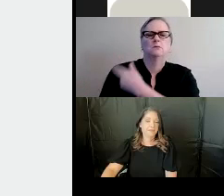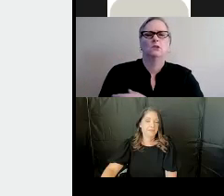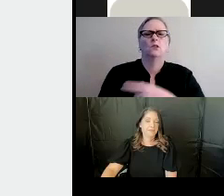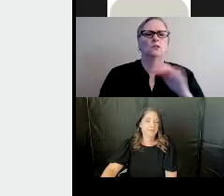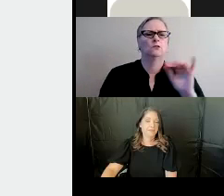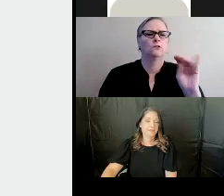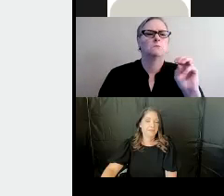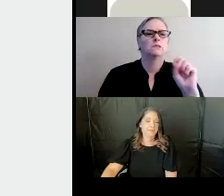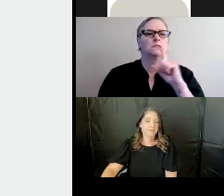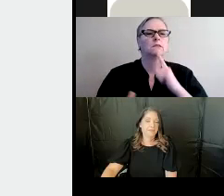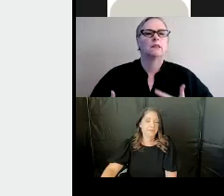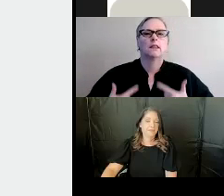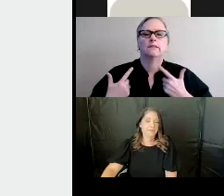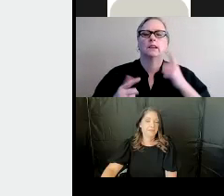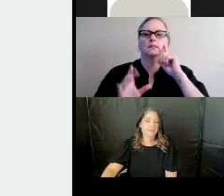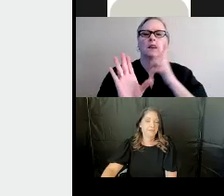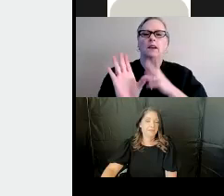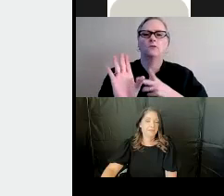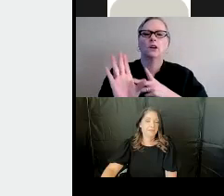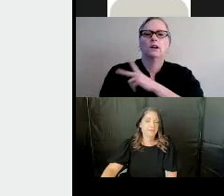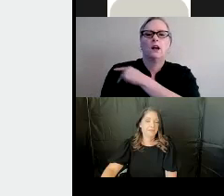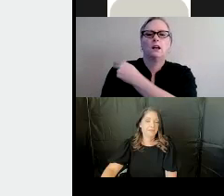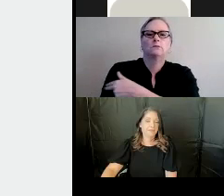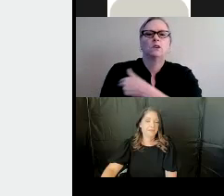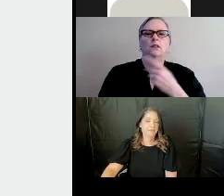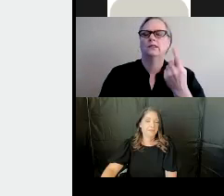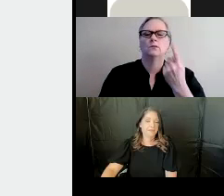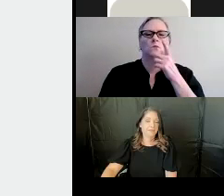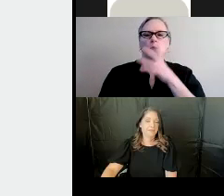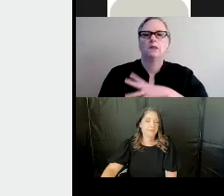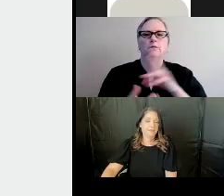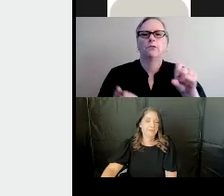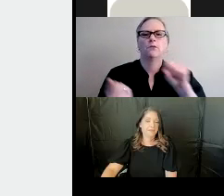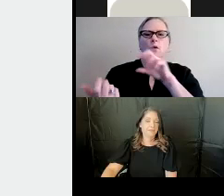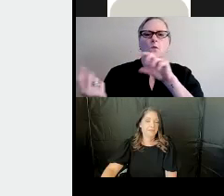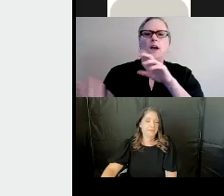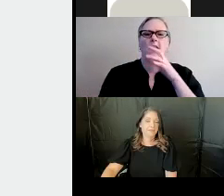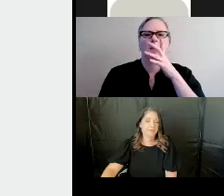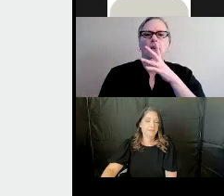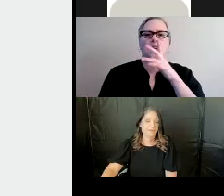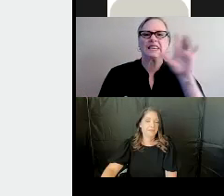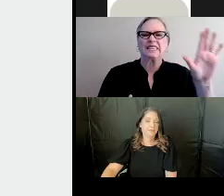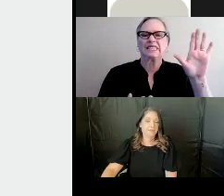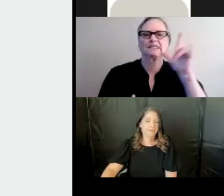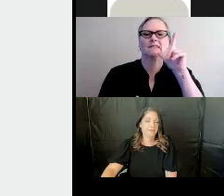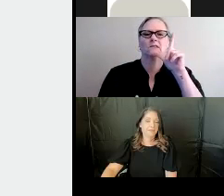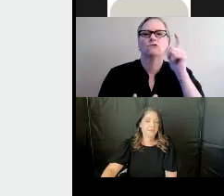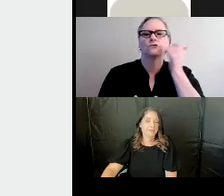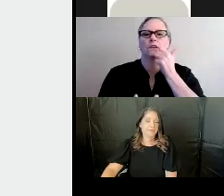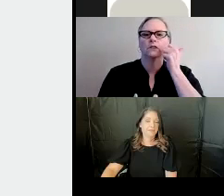hospital. Staff Sandra throws Mr. James' lunch away every day. However, on Mr. James' meal